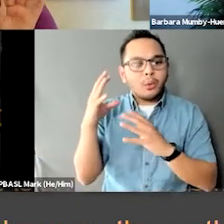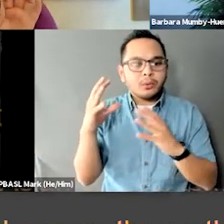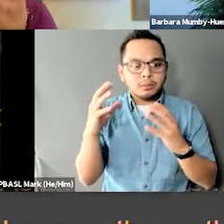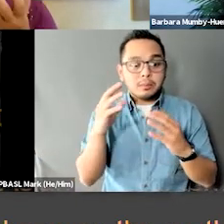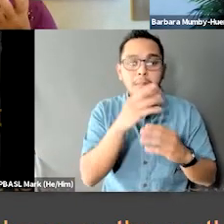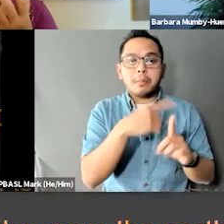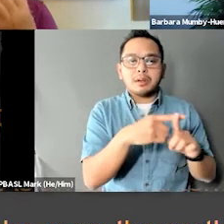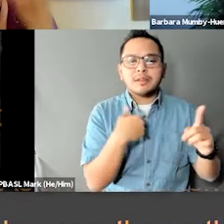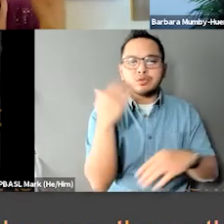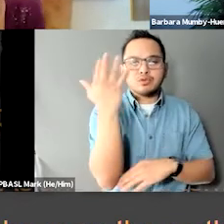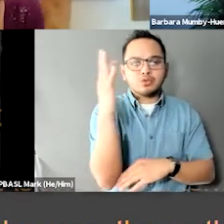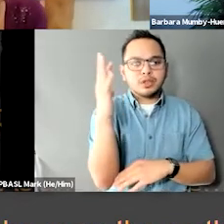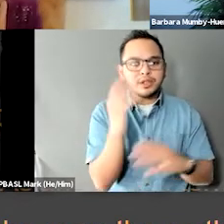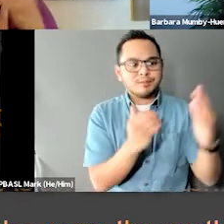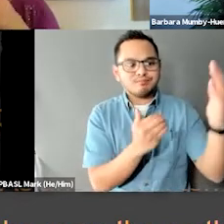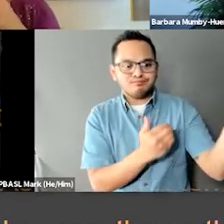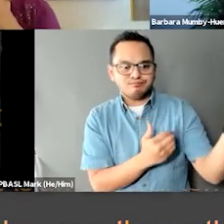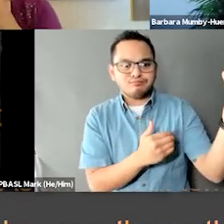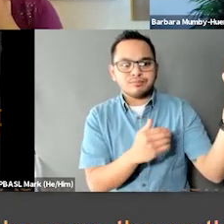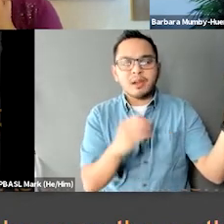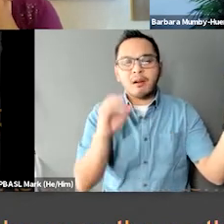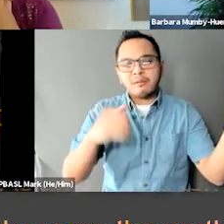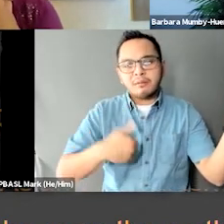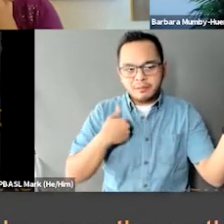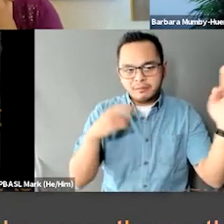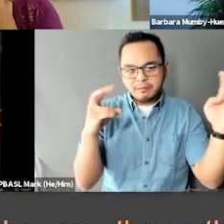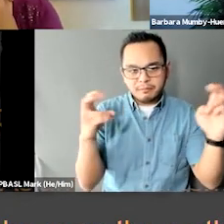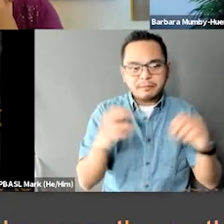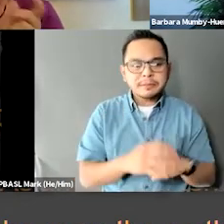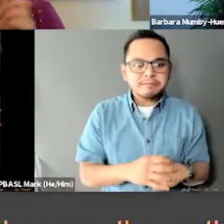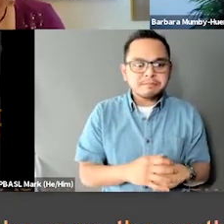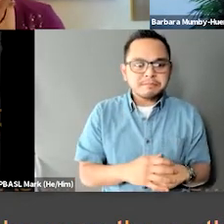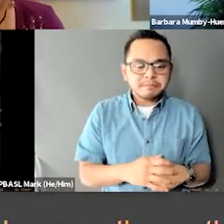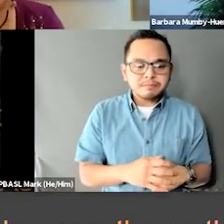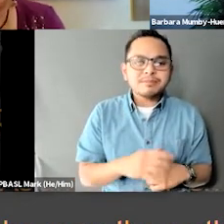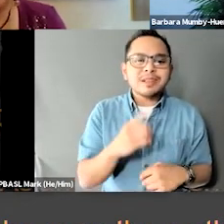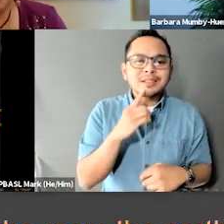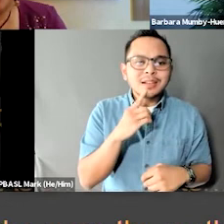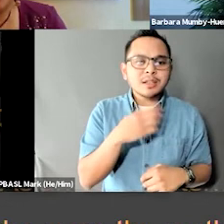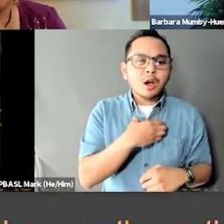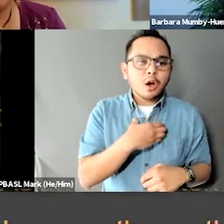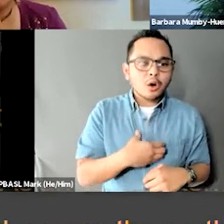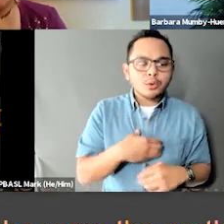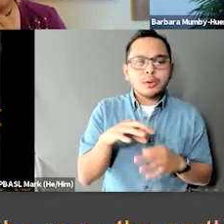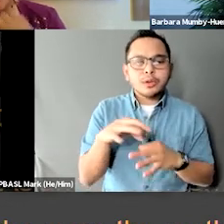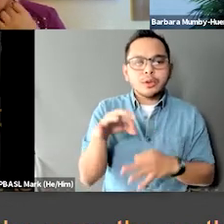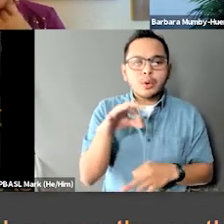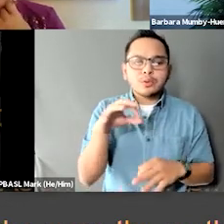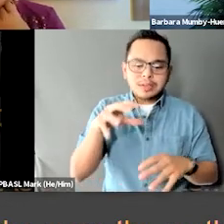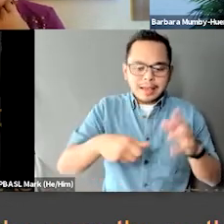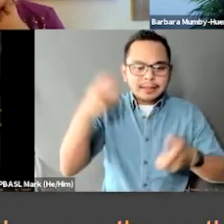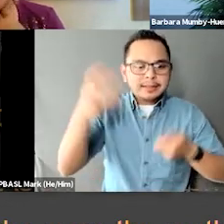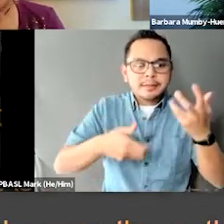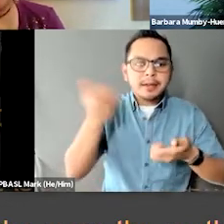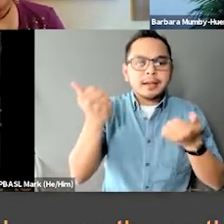tree, basically a tree of life. And it says Hungry Ghosts Excavating Ancestral